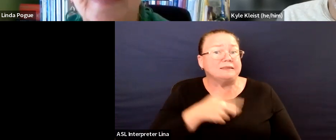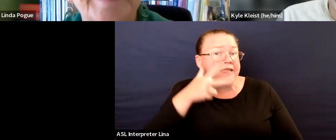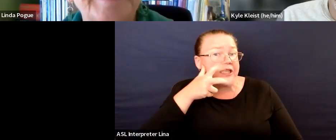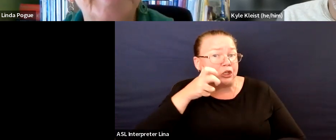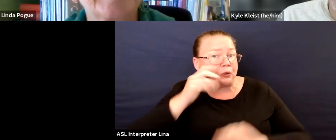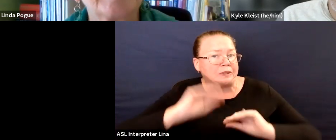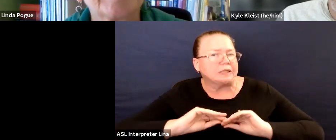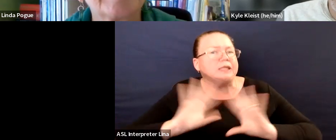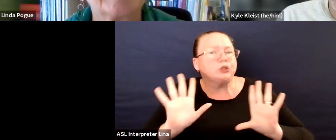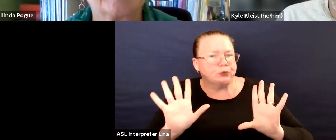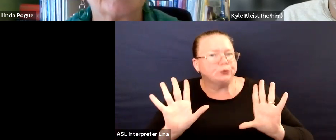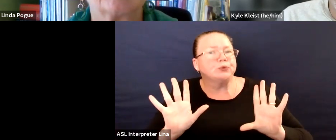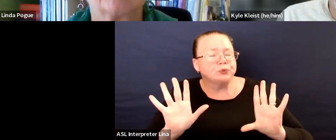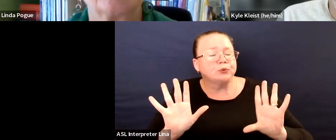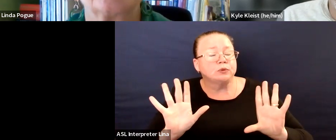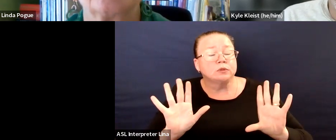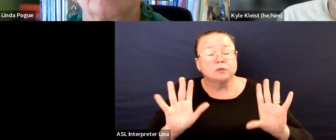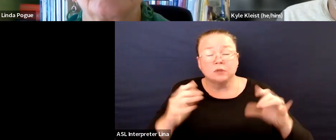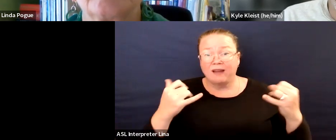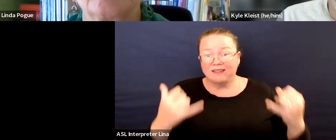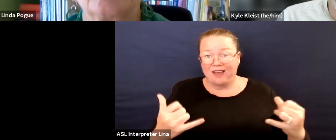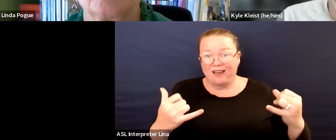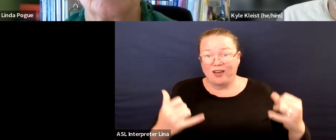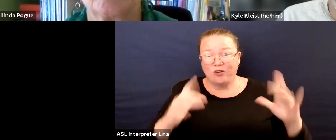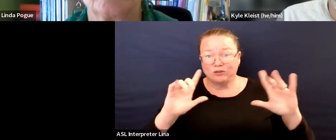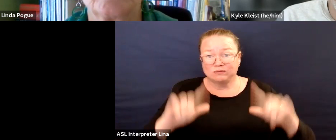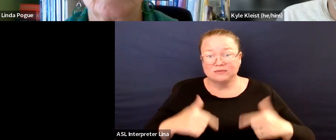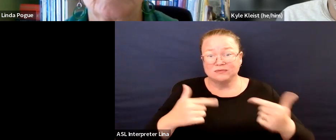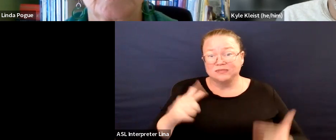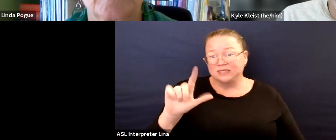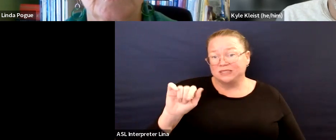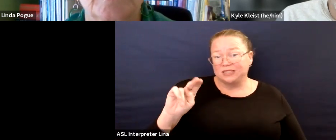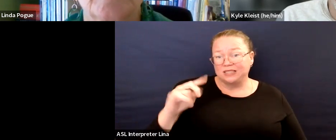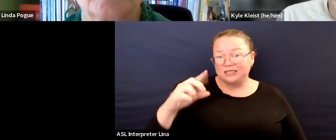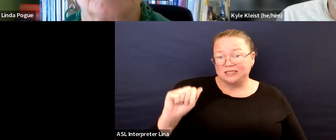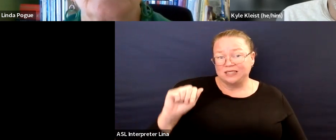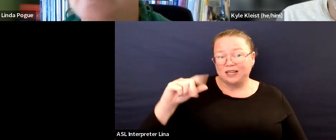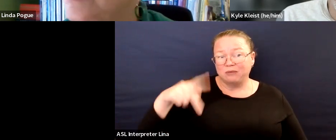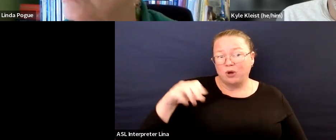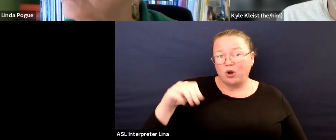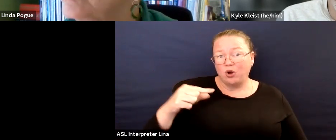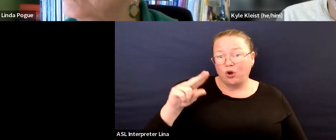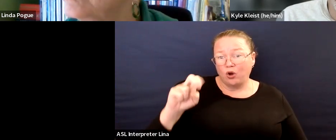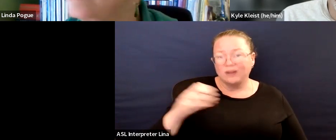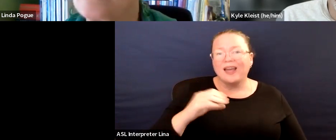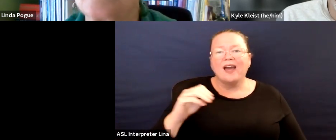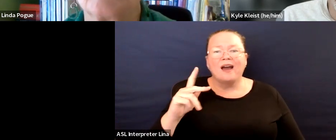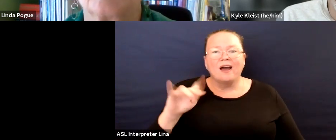clearly. I would like to turn it over to Linda Plug and